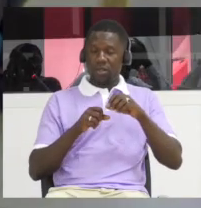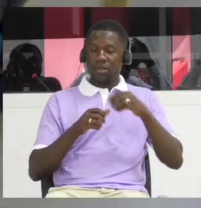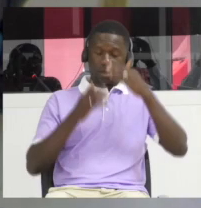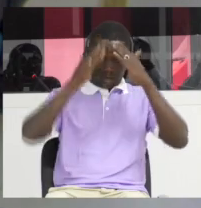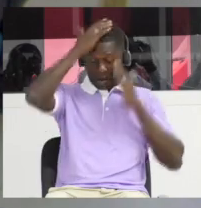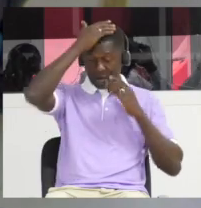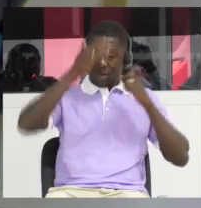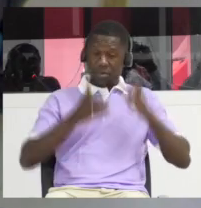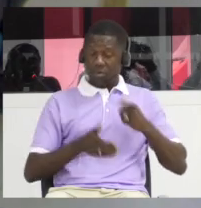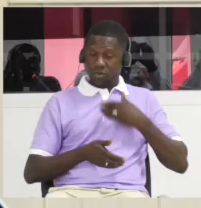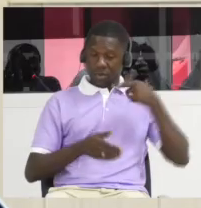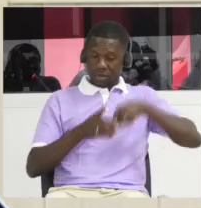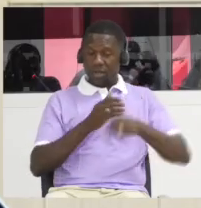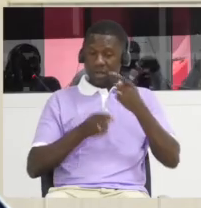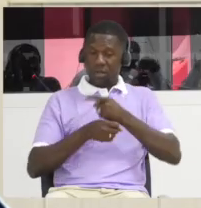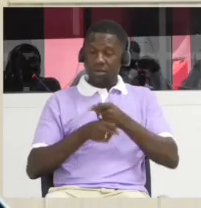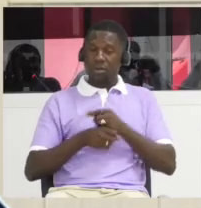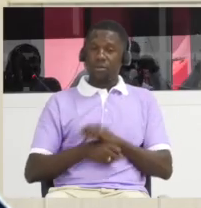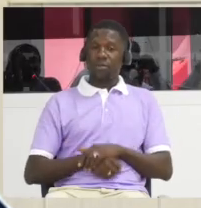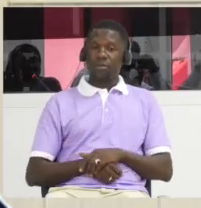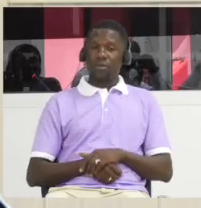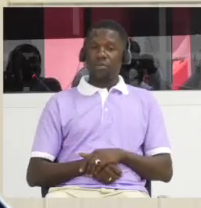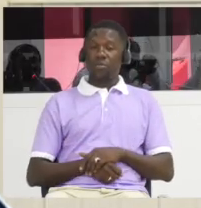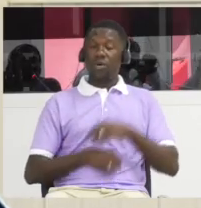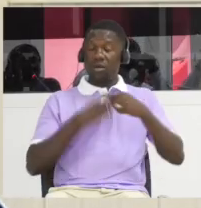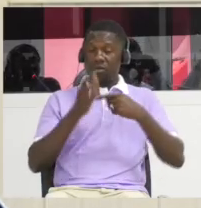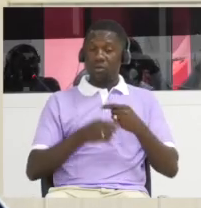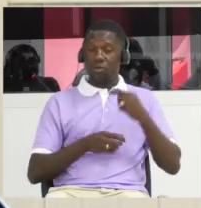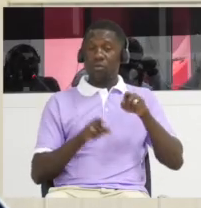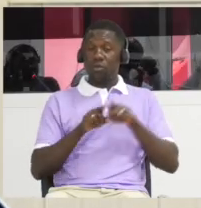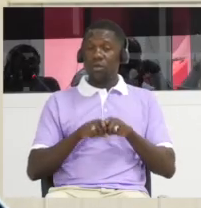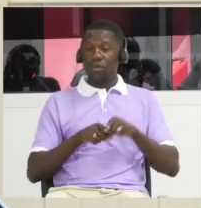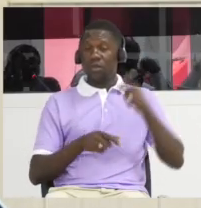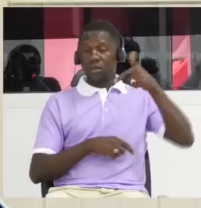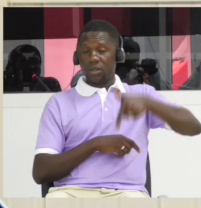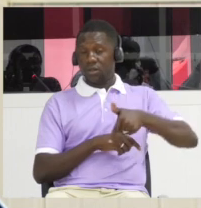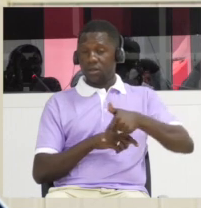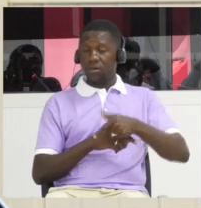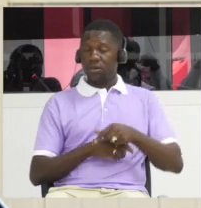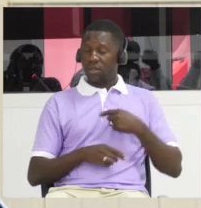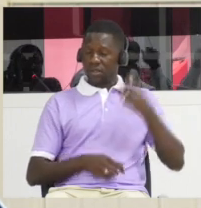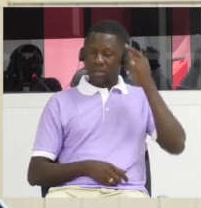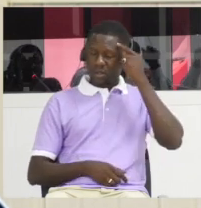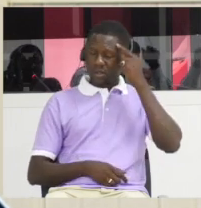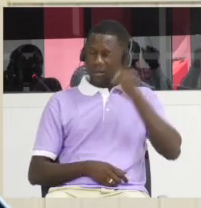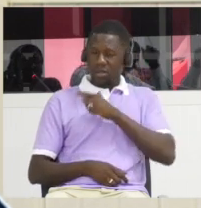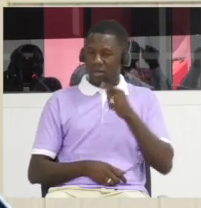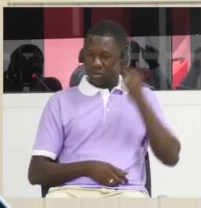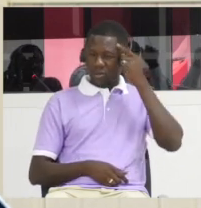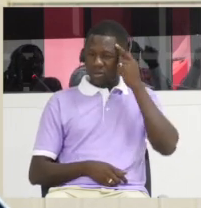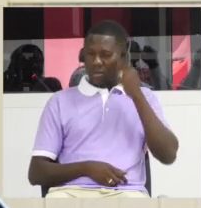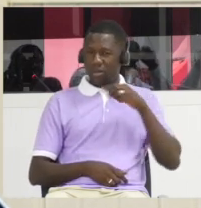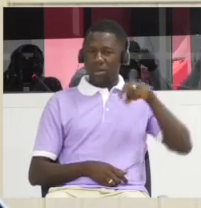know. But then with the Nigerians, I think they thought that Mabajo was too